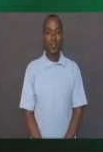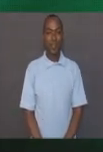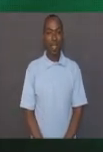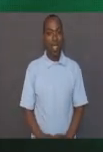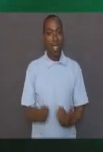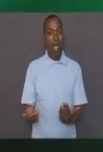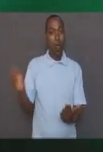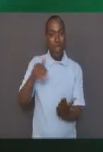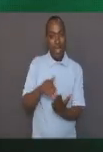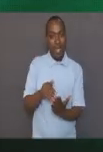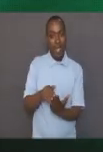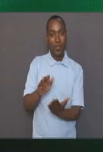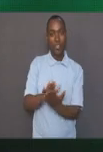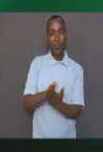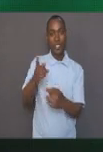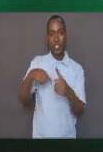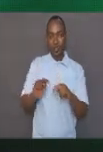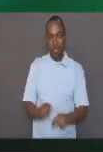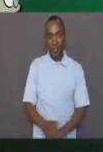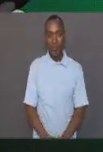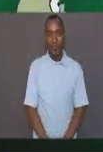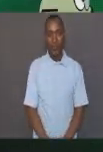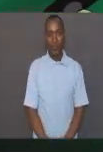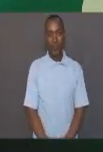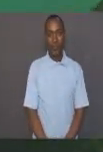Let's get back to our lesson.